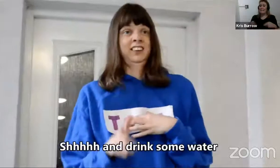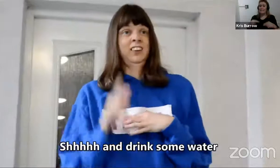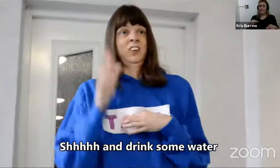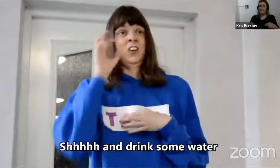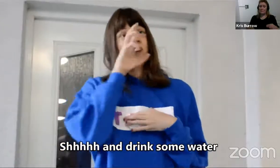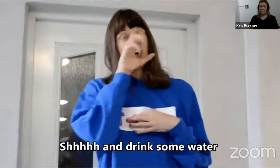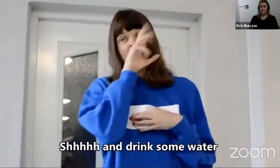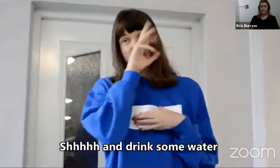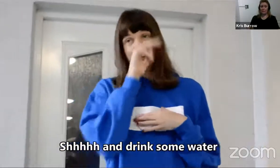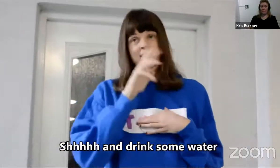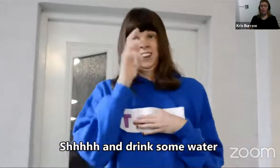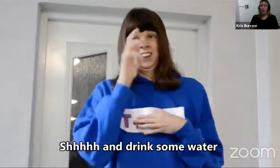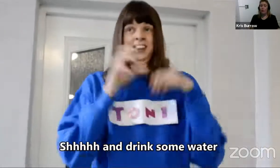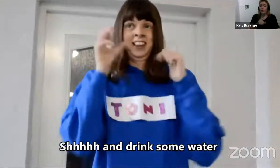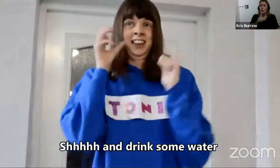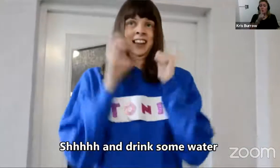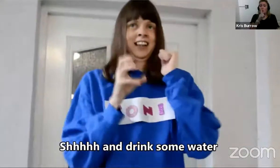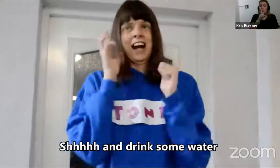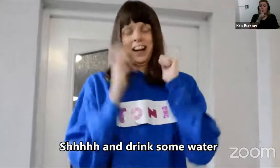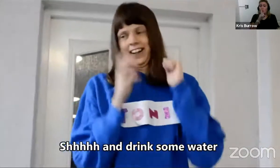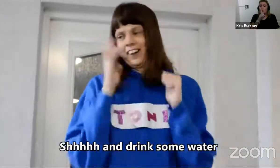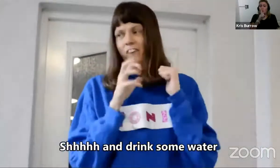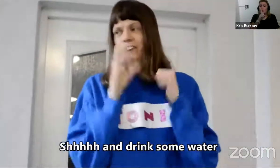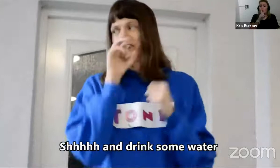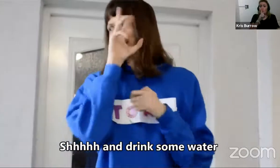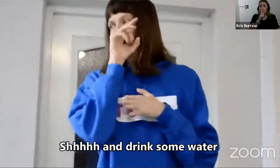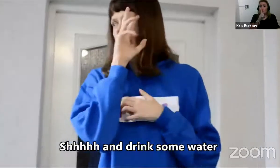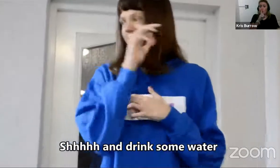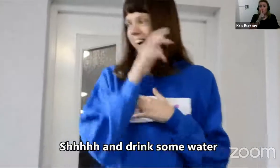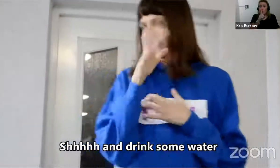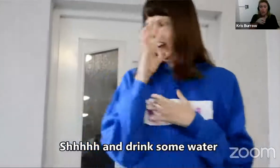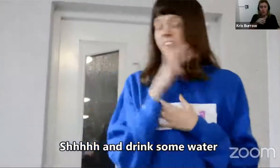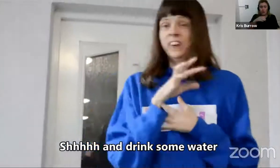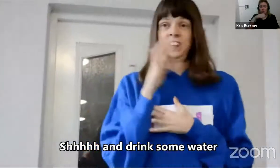and drink some